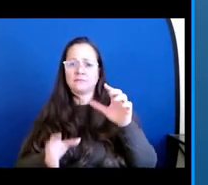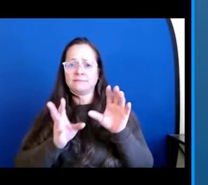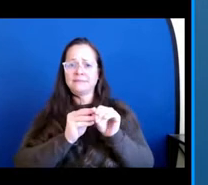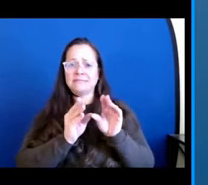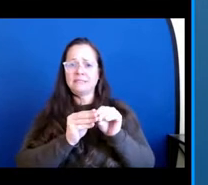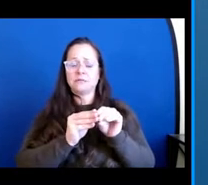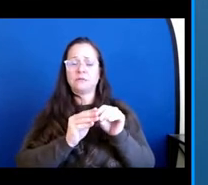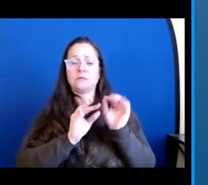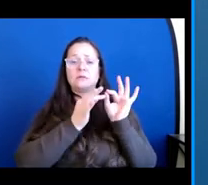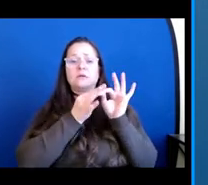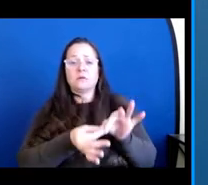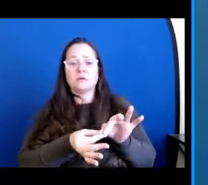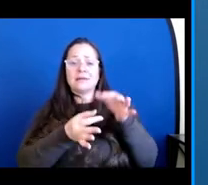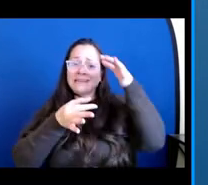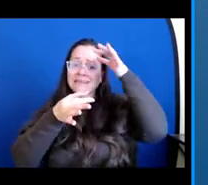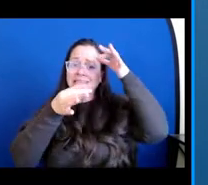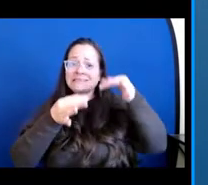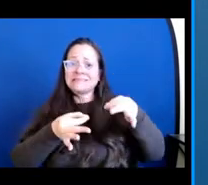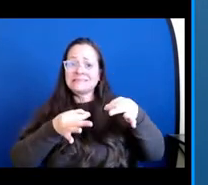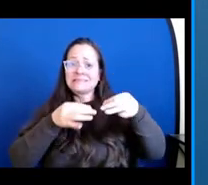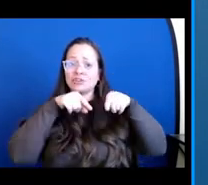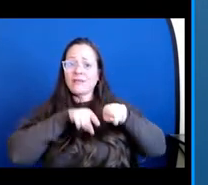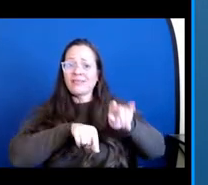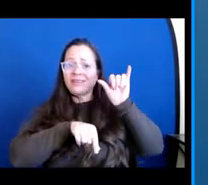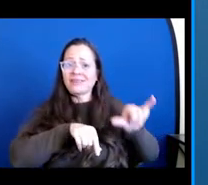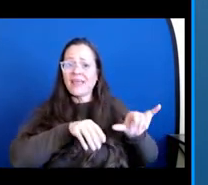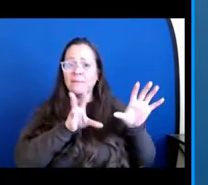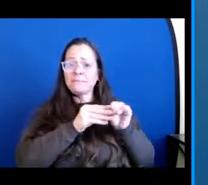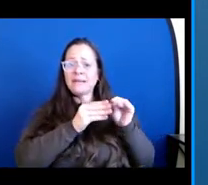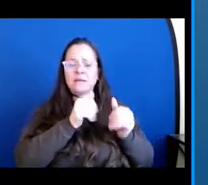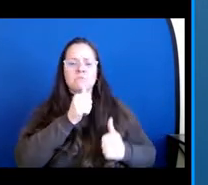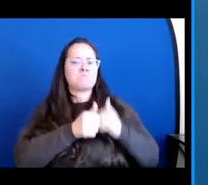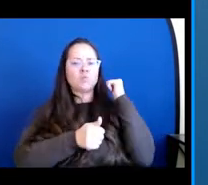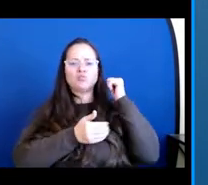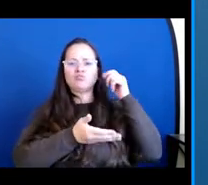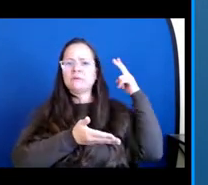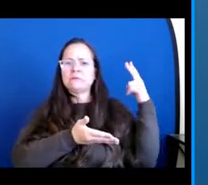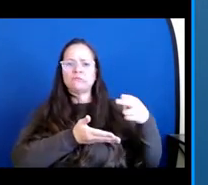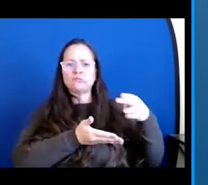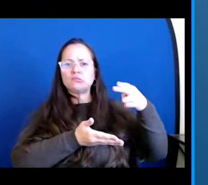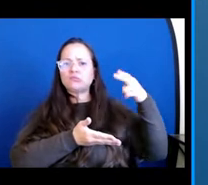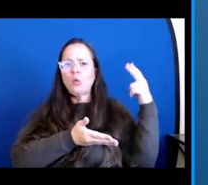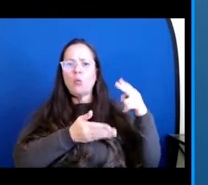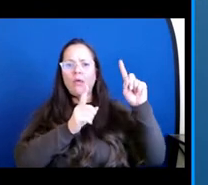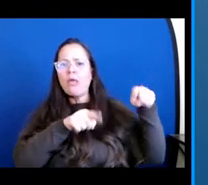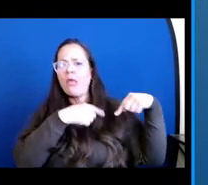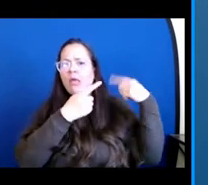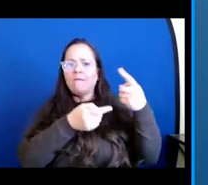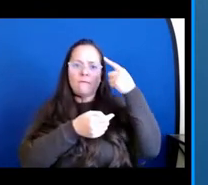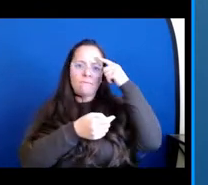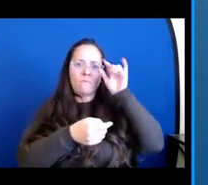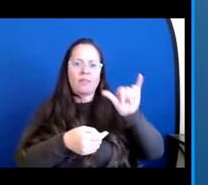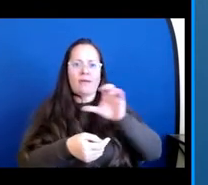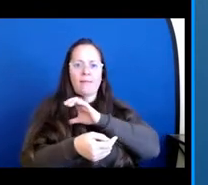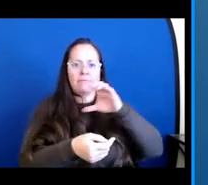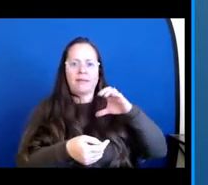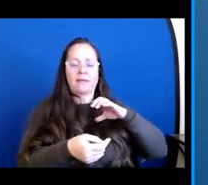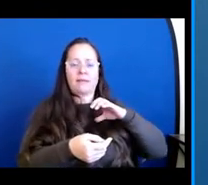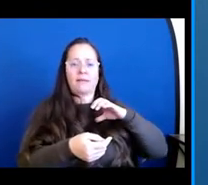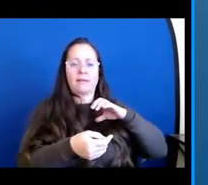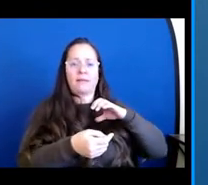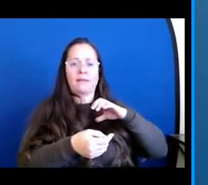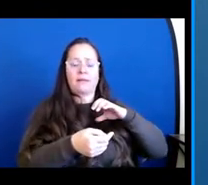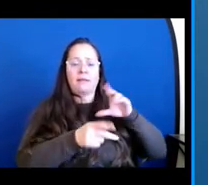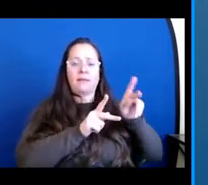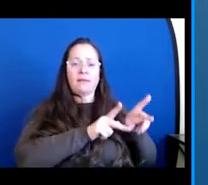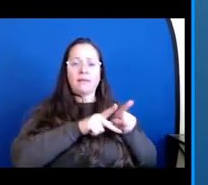made in that meeting were among the most historic decisions this committee has ever made in the way we